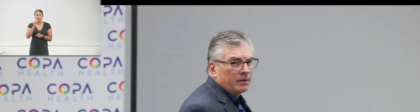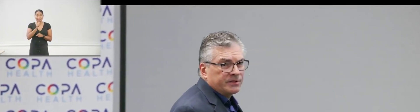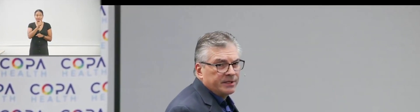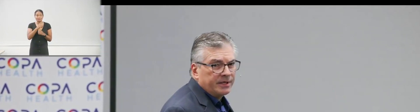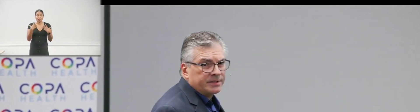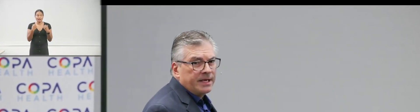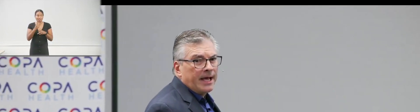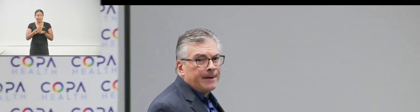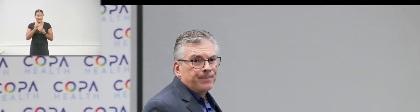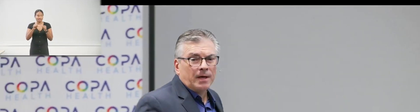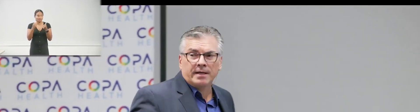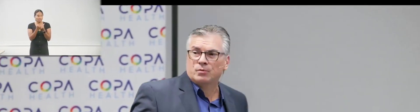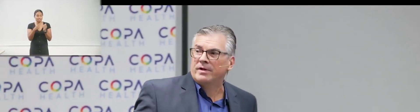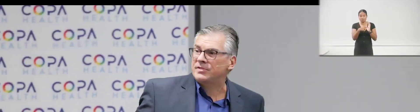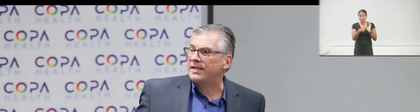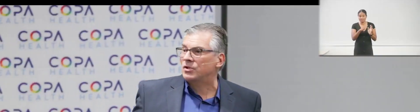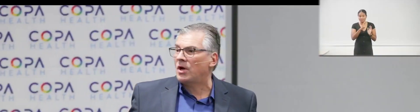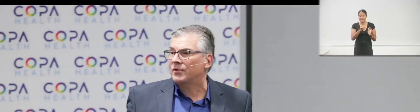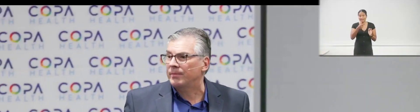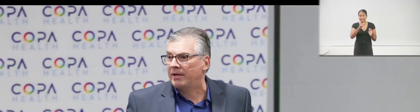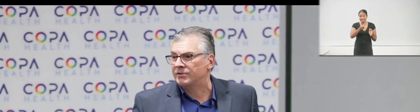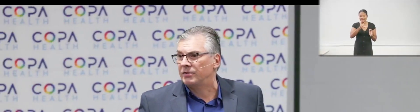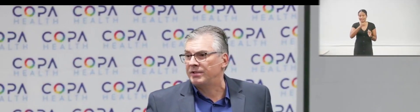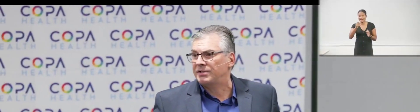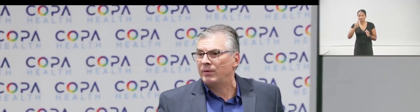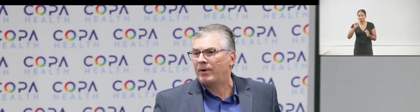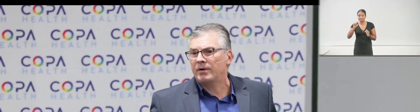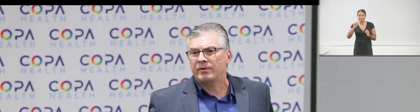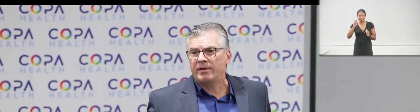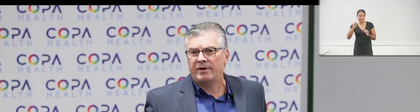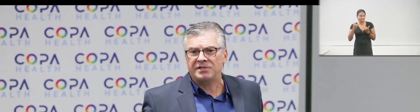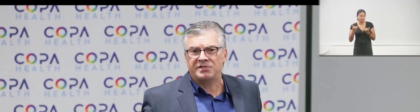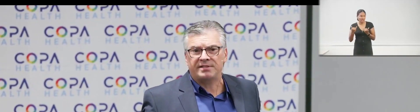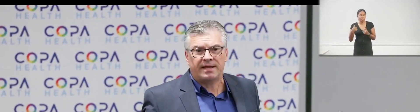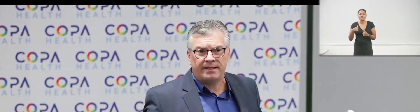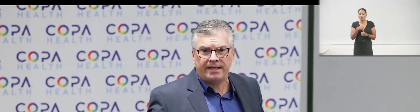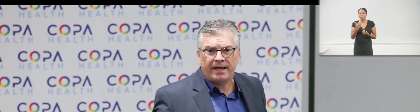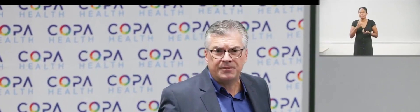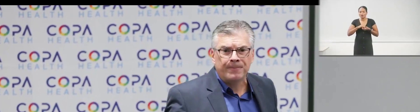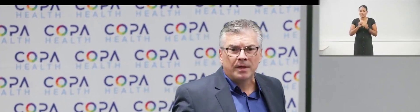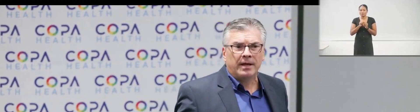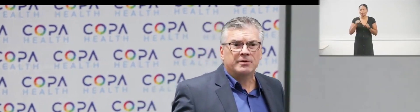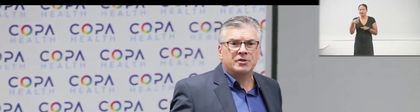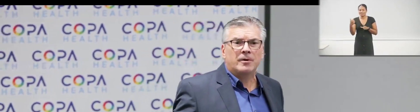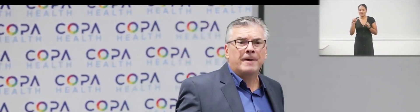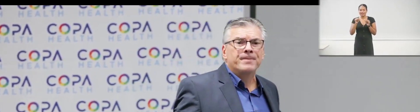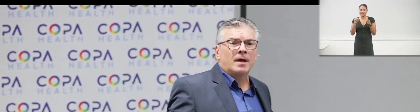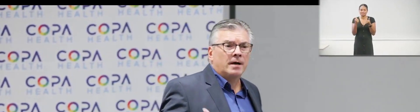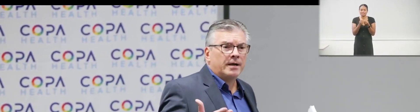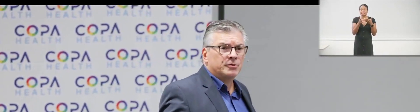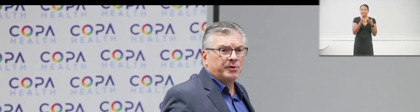and Kristen here today, is one of the state's long-term care association. We partner with other agencies like Leading Age